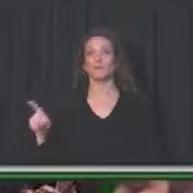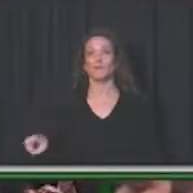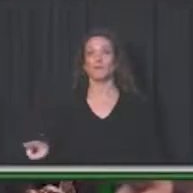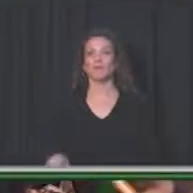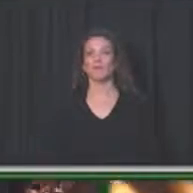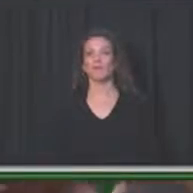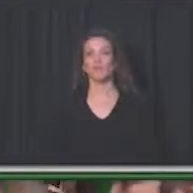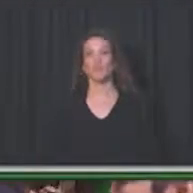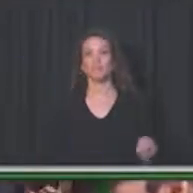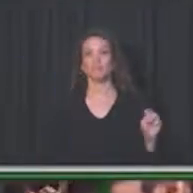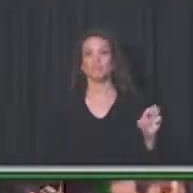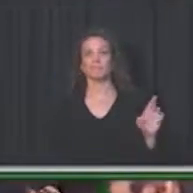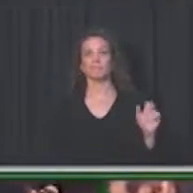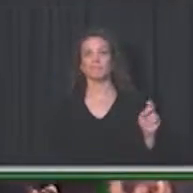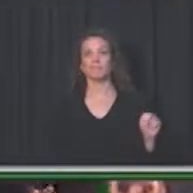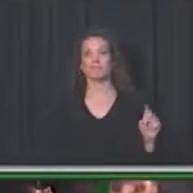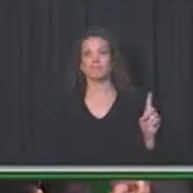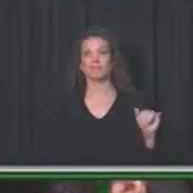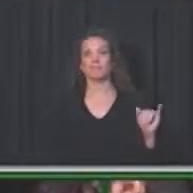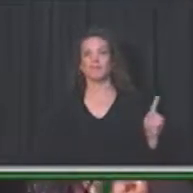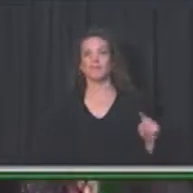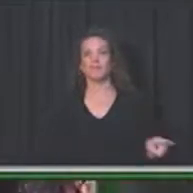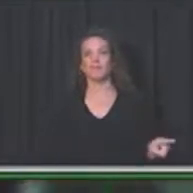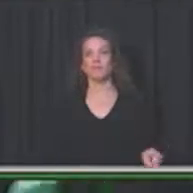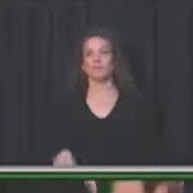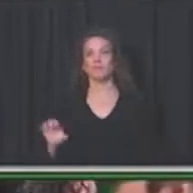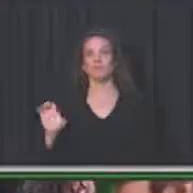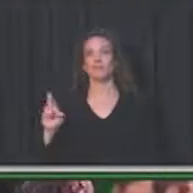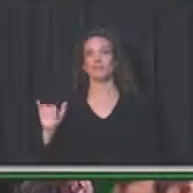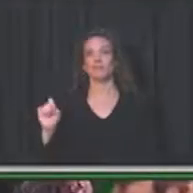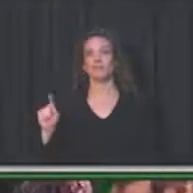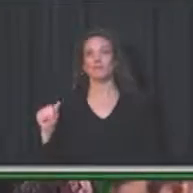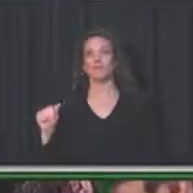Martin Diaz. Krista Pilgrim.